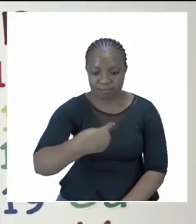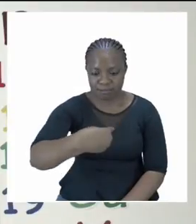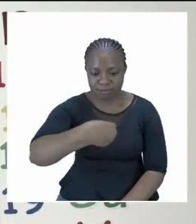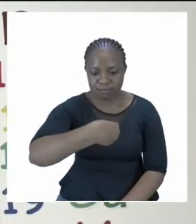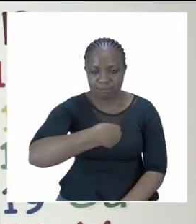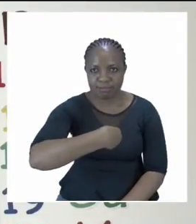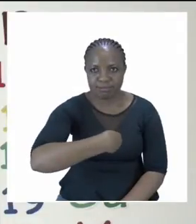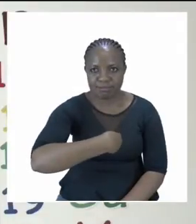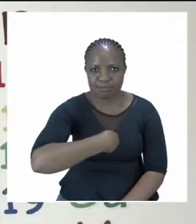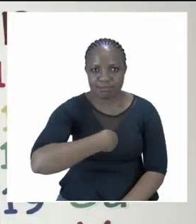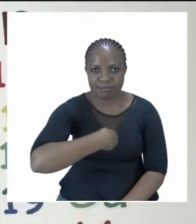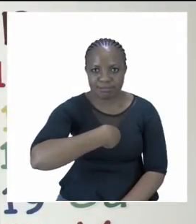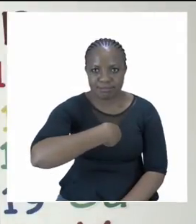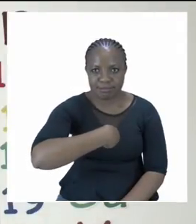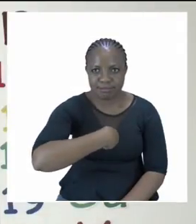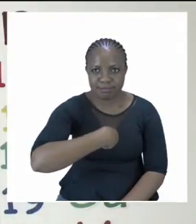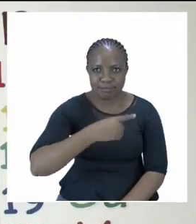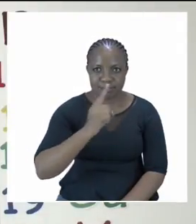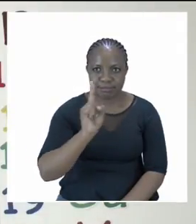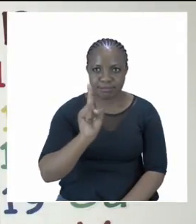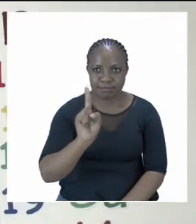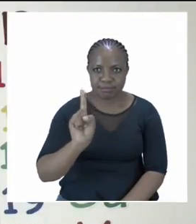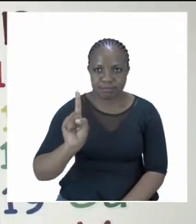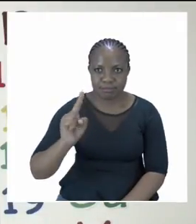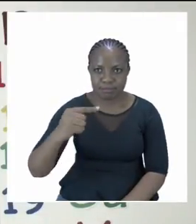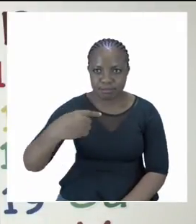and say, I.